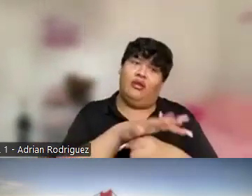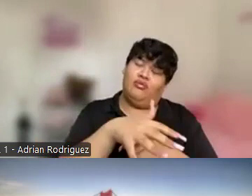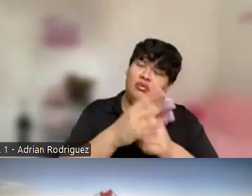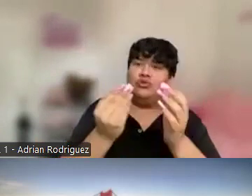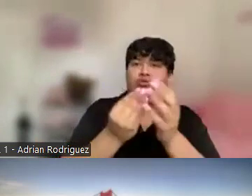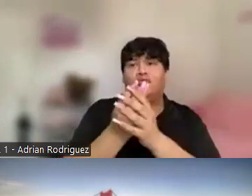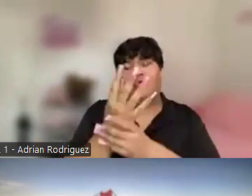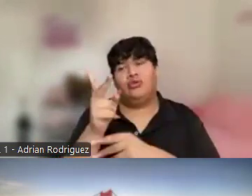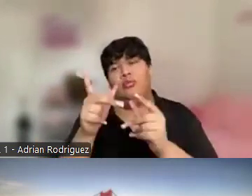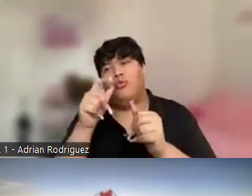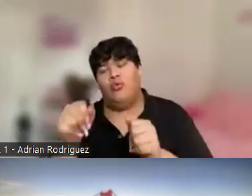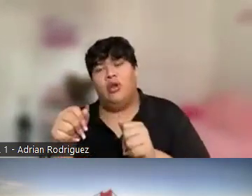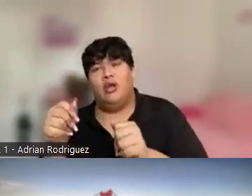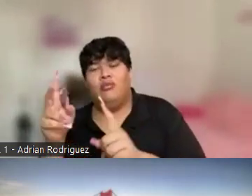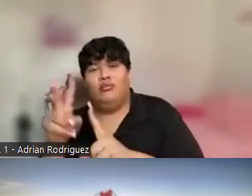dually eligible,